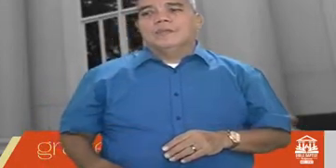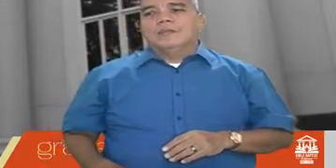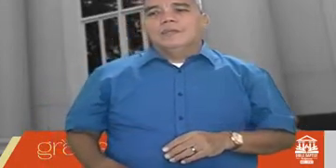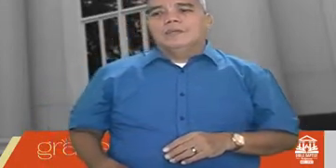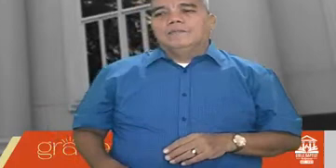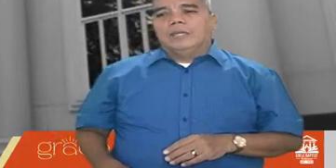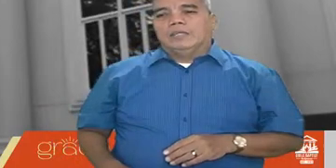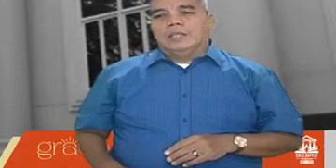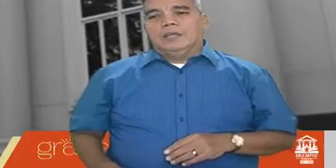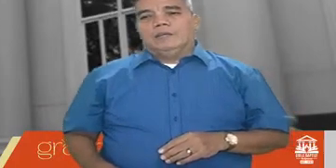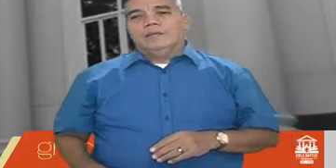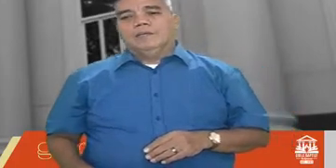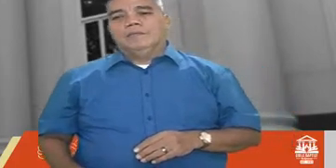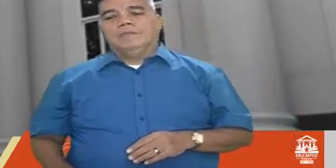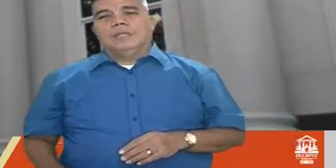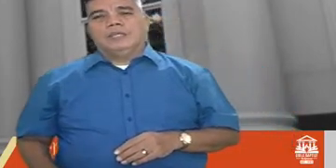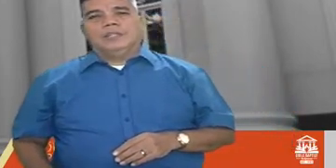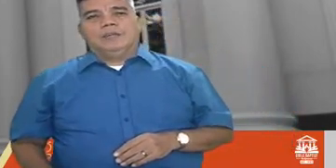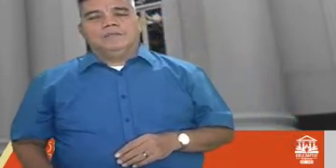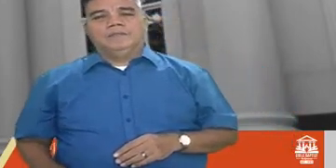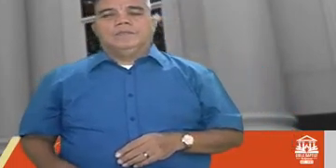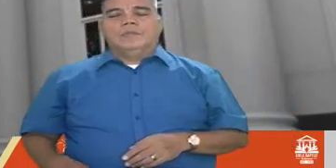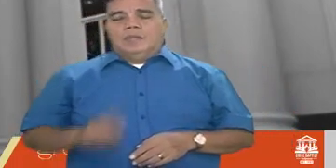Usually ang gamot di ra mamakita.